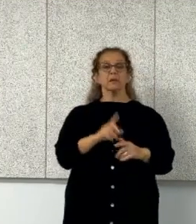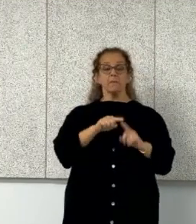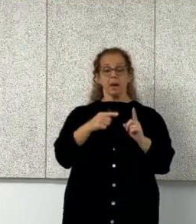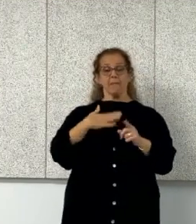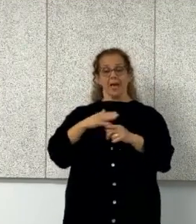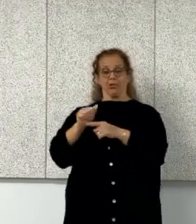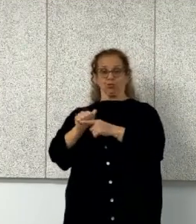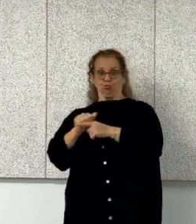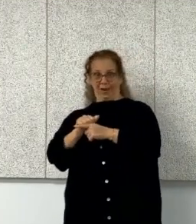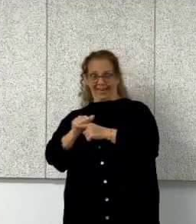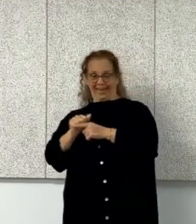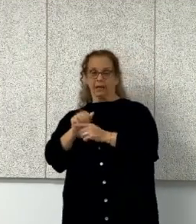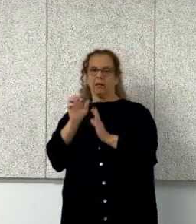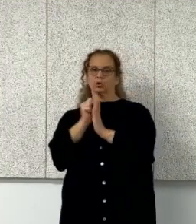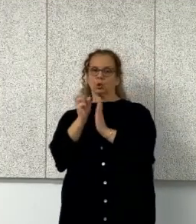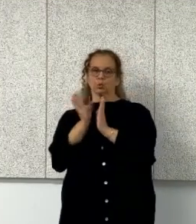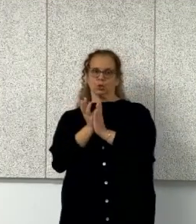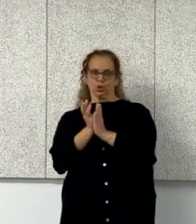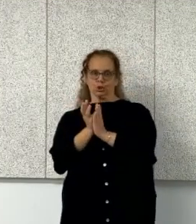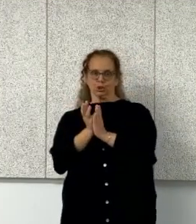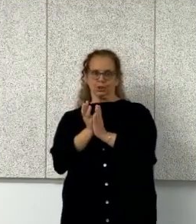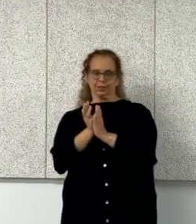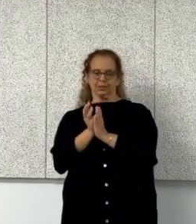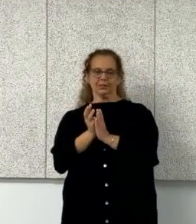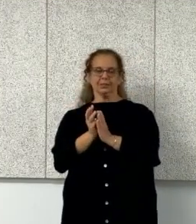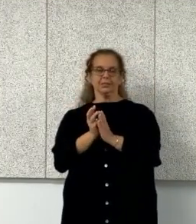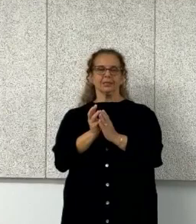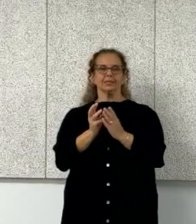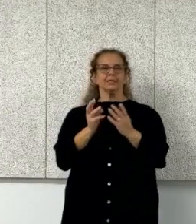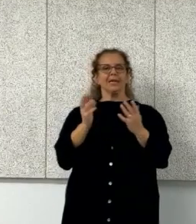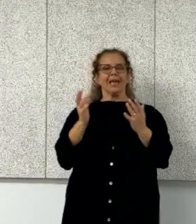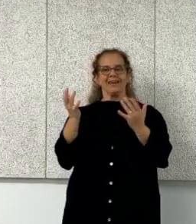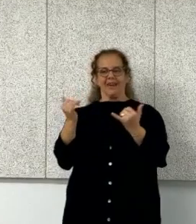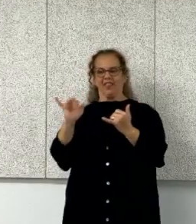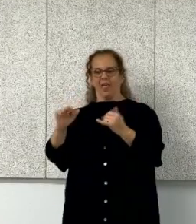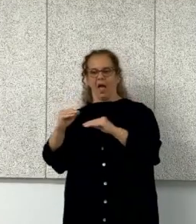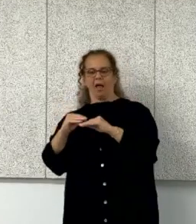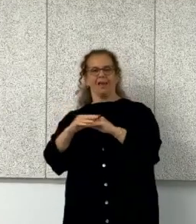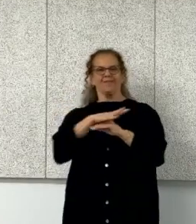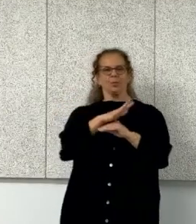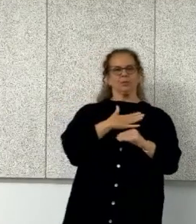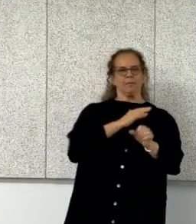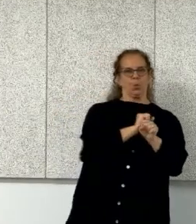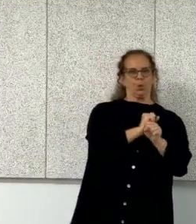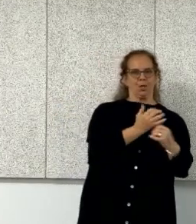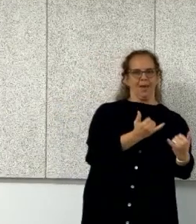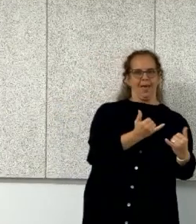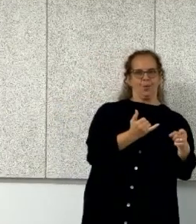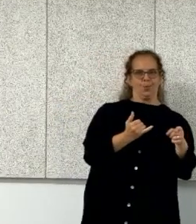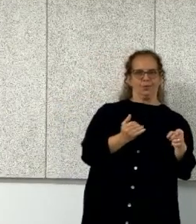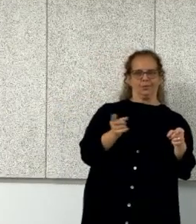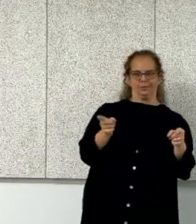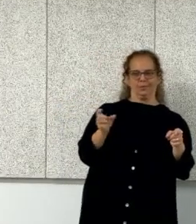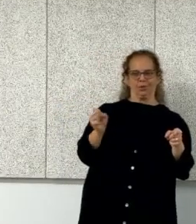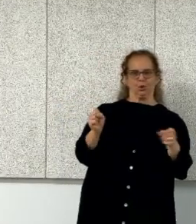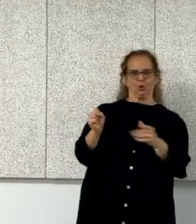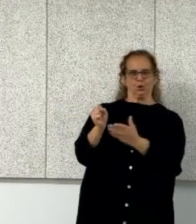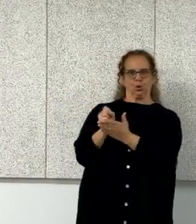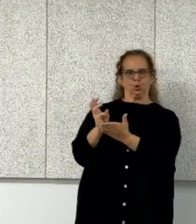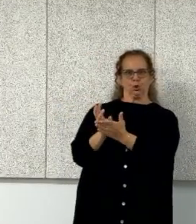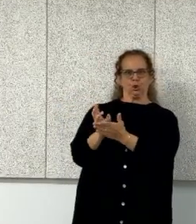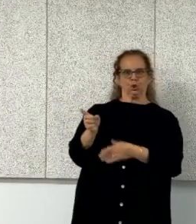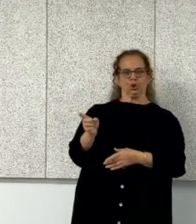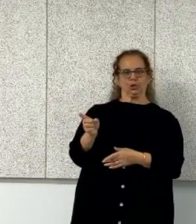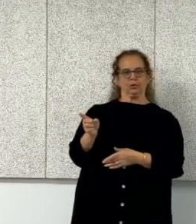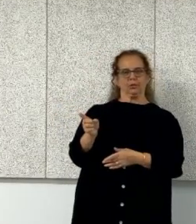work as kind of a mid-career diversion that I now fold into the work that I do now, and it has changed my worldview